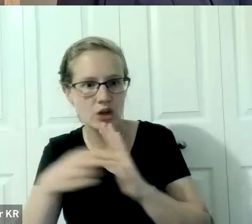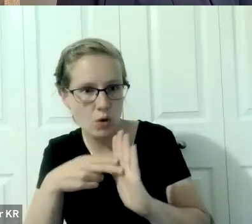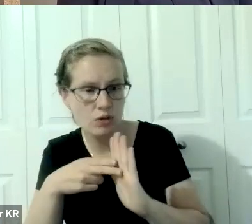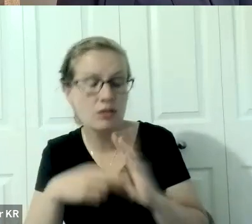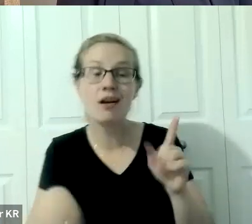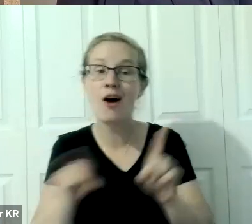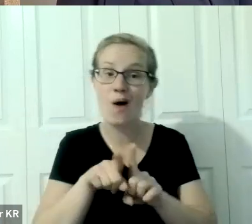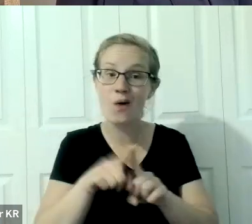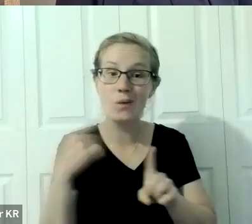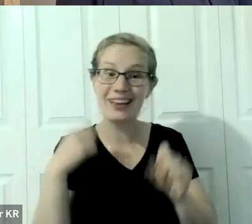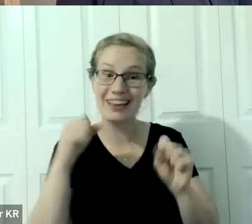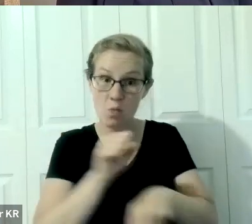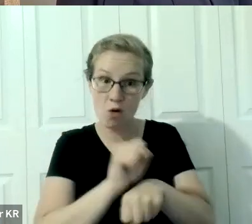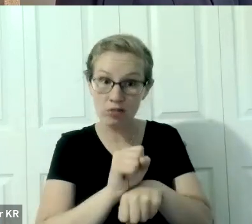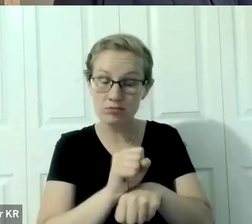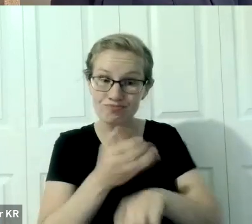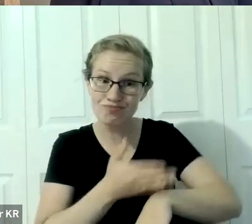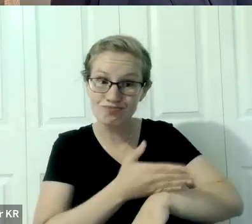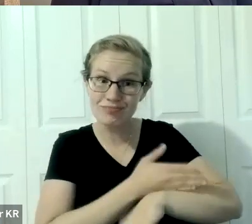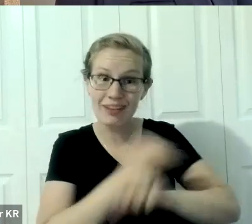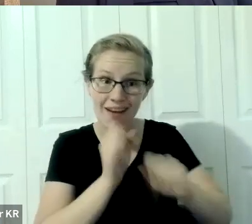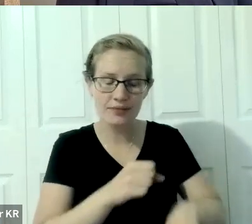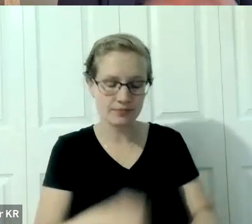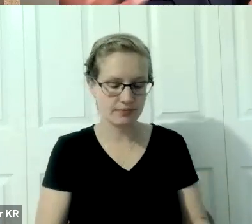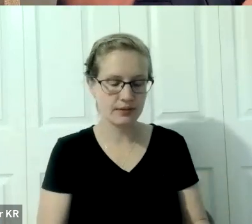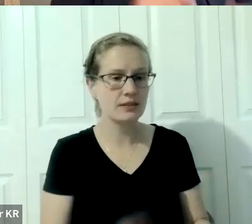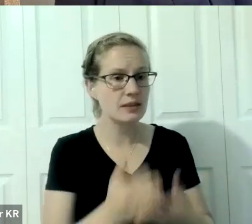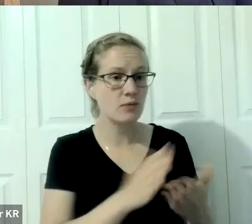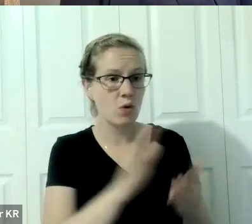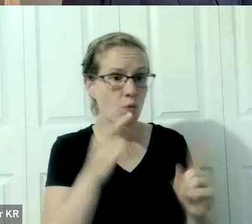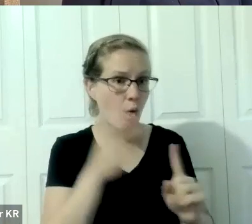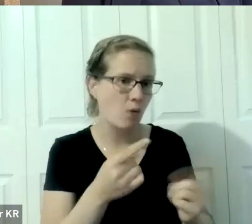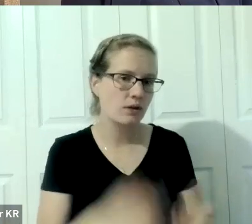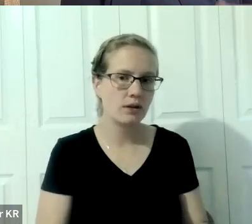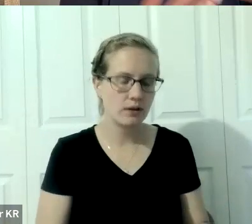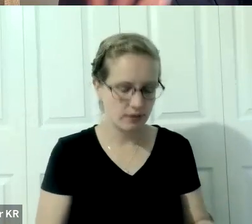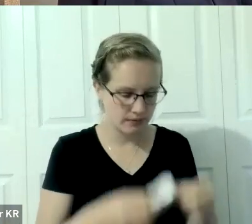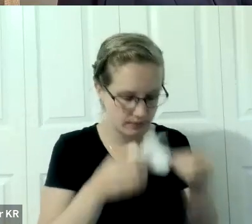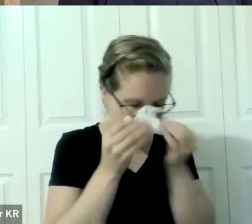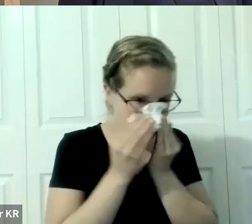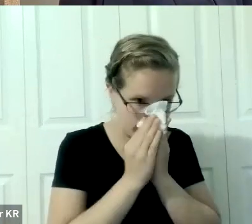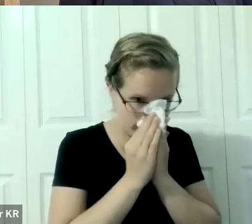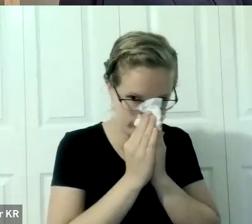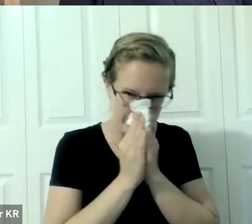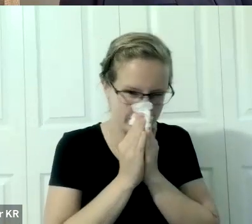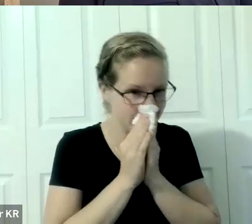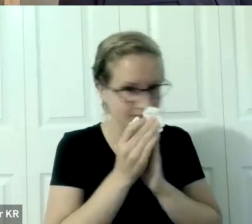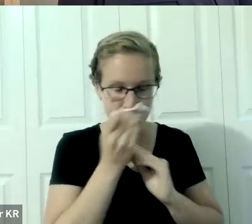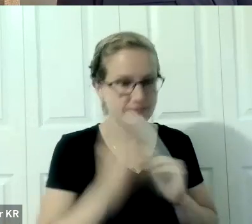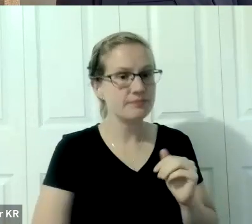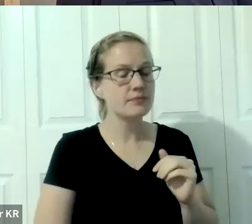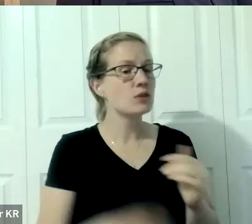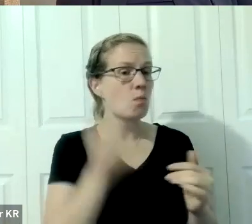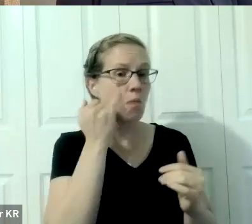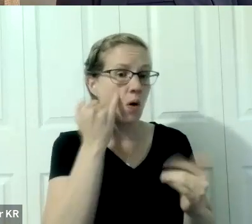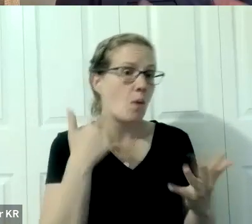know that we can work on this, and that some of the goals that you have, let's say, oh, I want to be happier in my relationship,